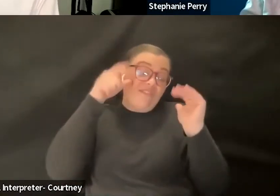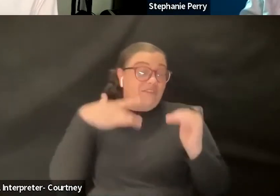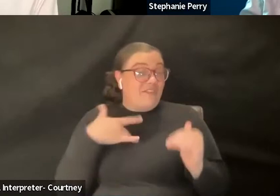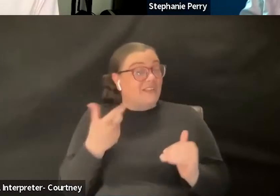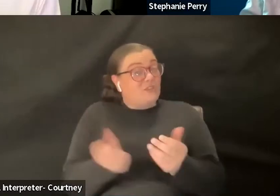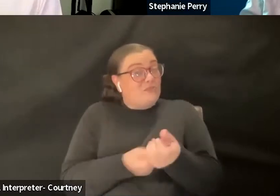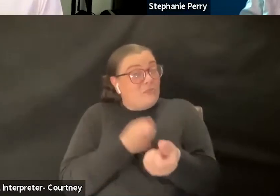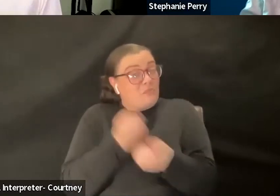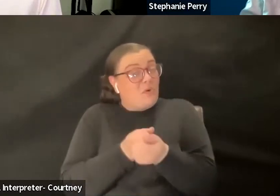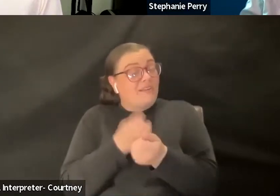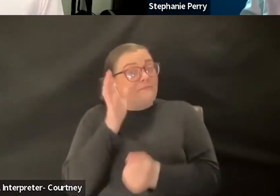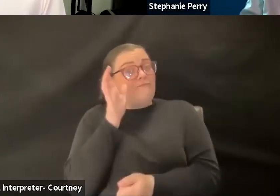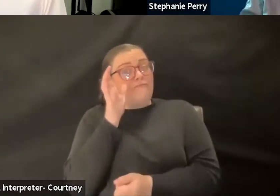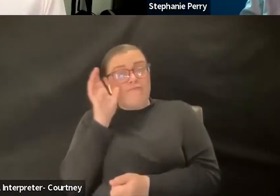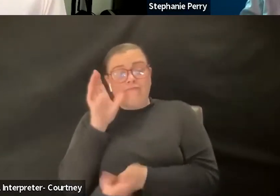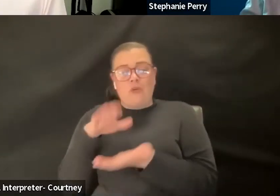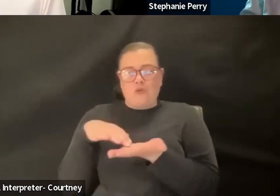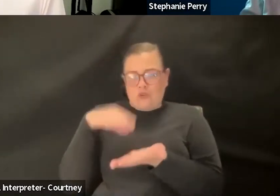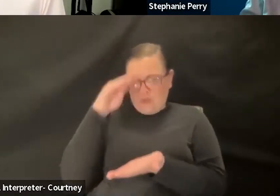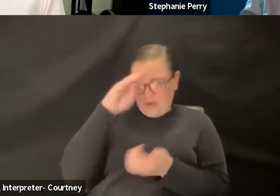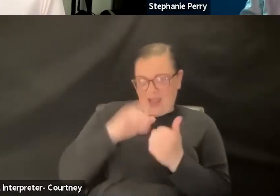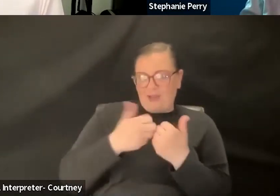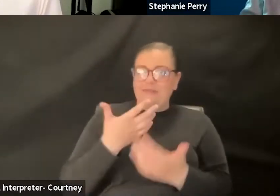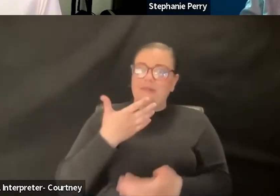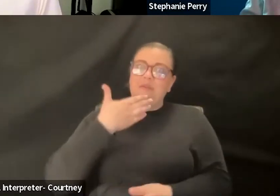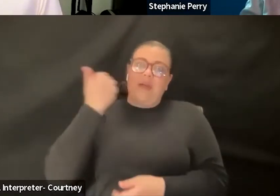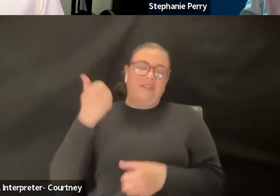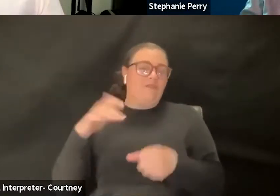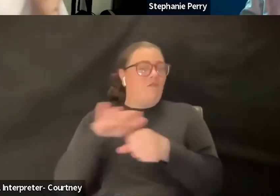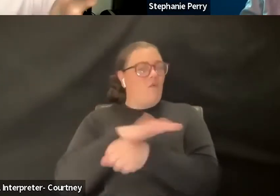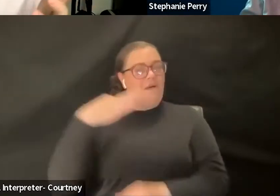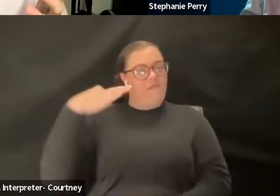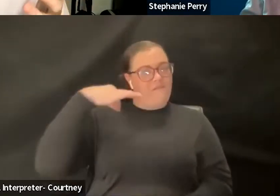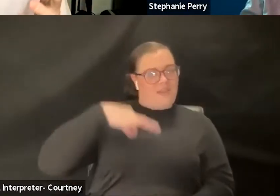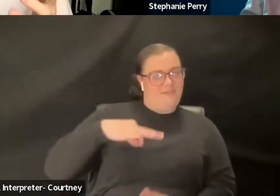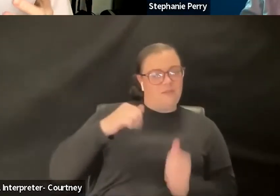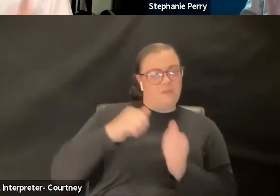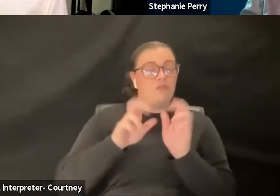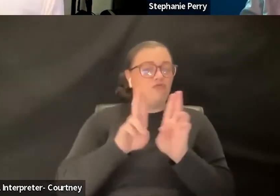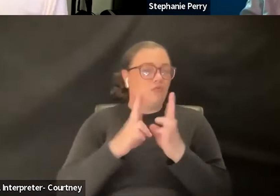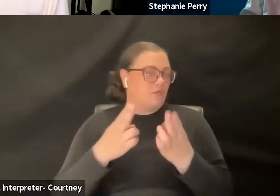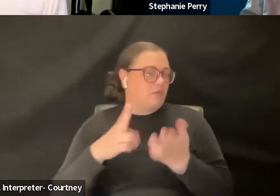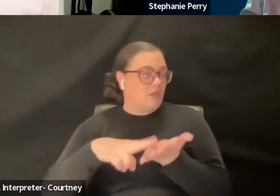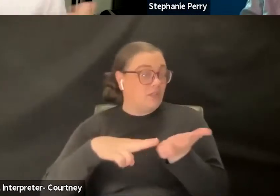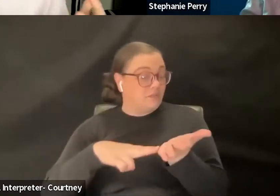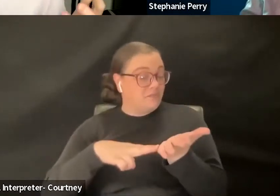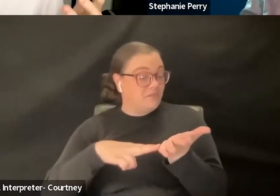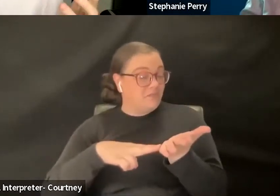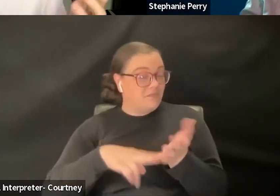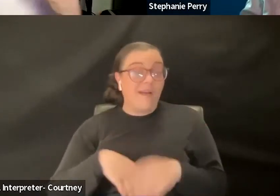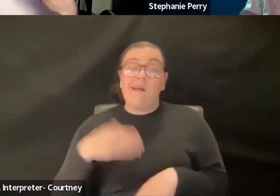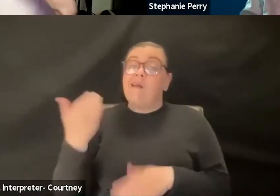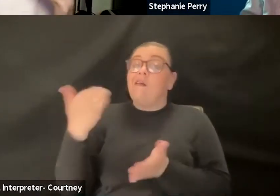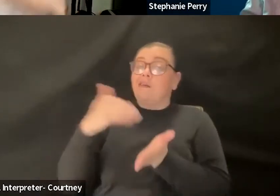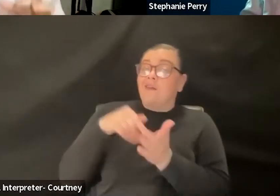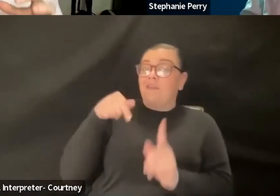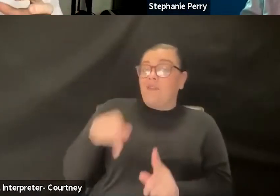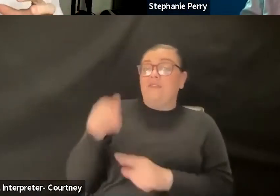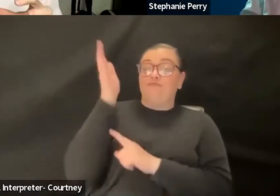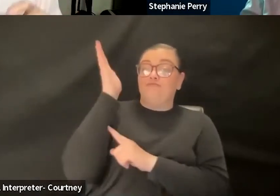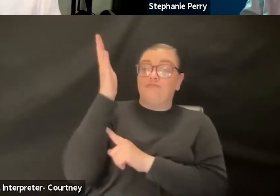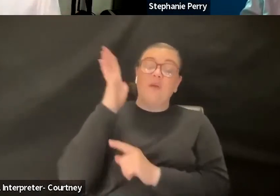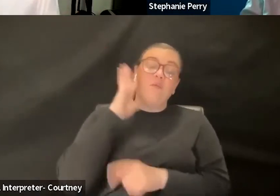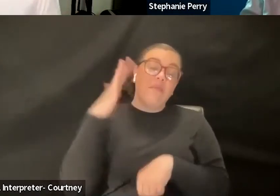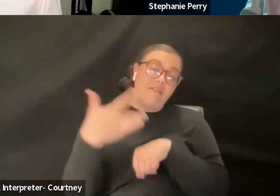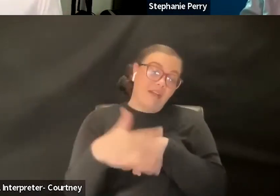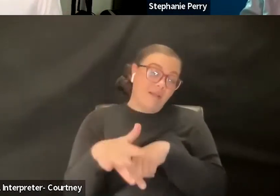full benefits of the union contracts that you're working under. As a reminder to everyone watching, this presentation is available as a